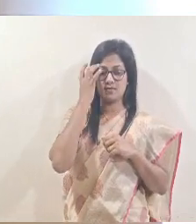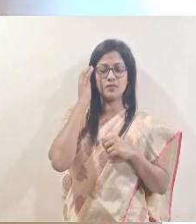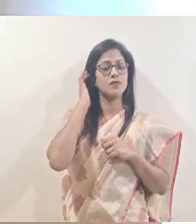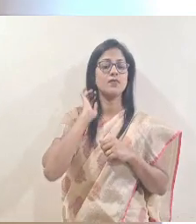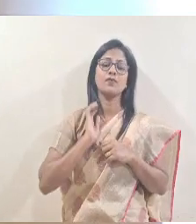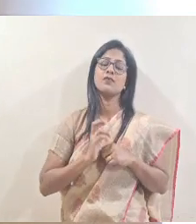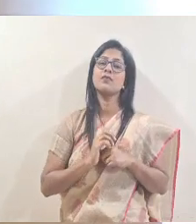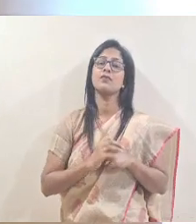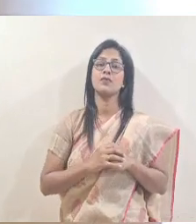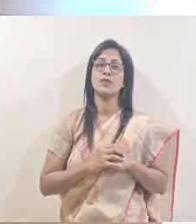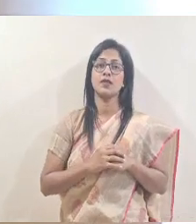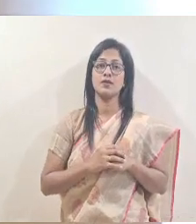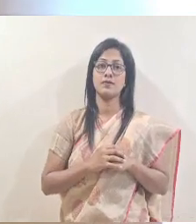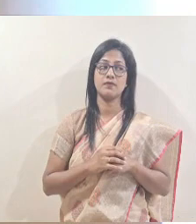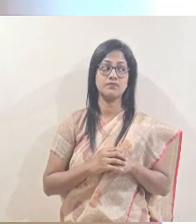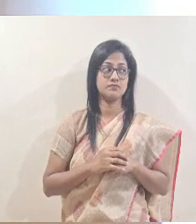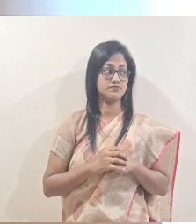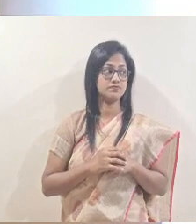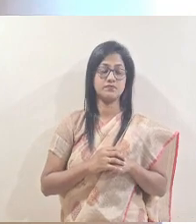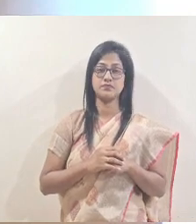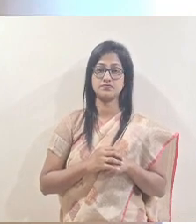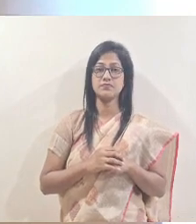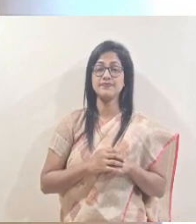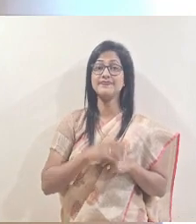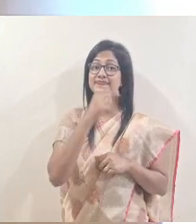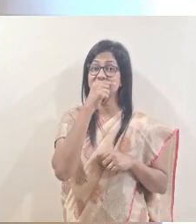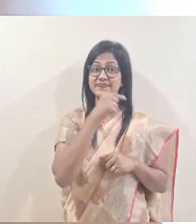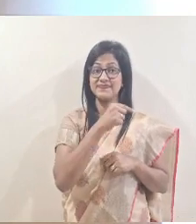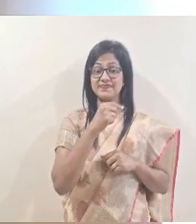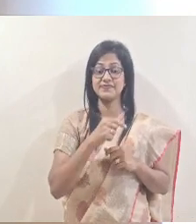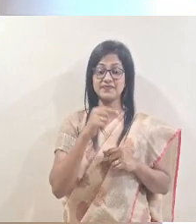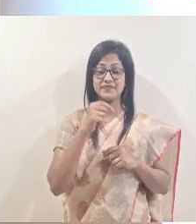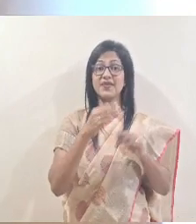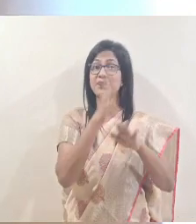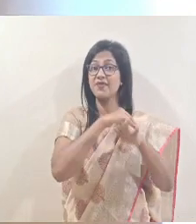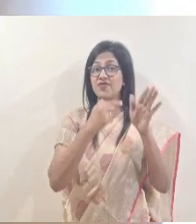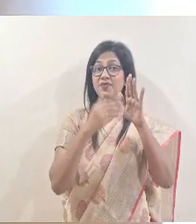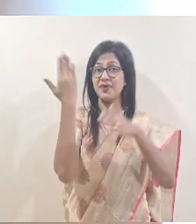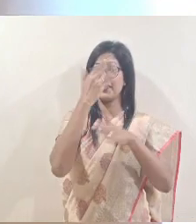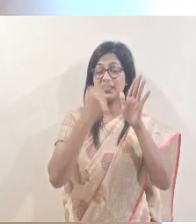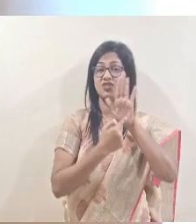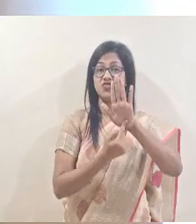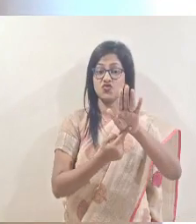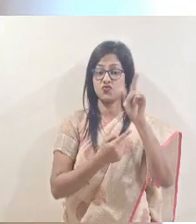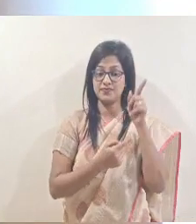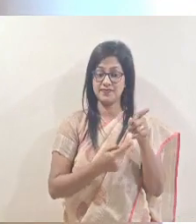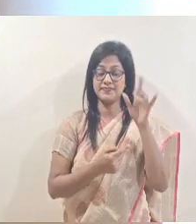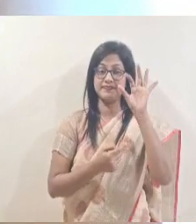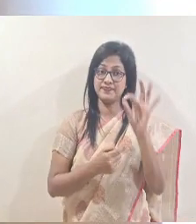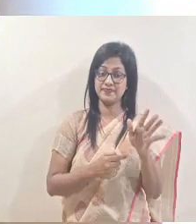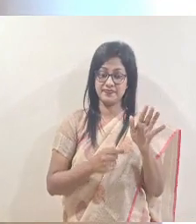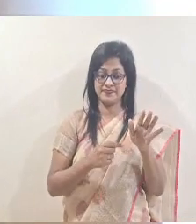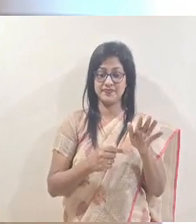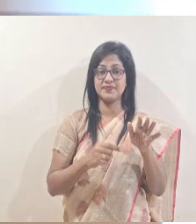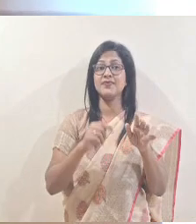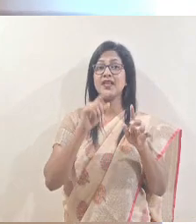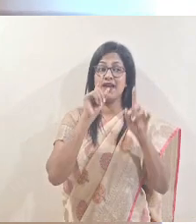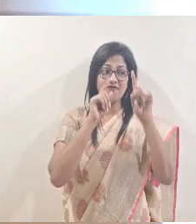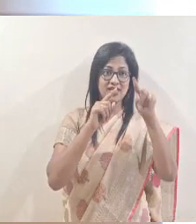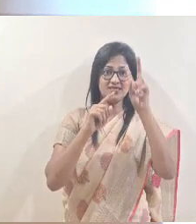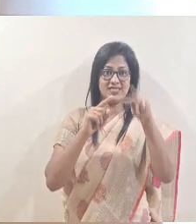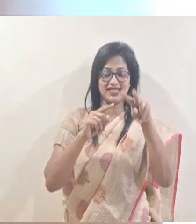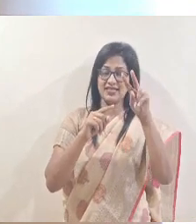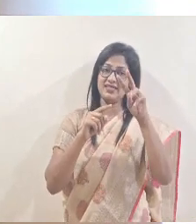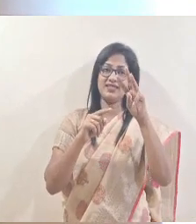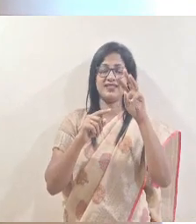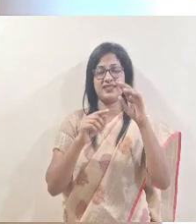presentation. Yeah, I don't know. Yeah. So as I have shown in the presentation, yeah, exactly. So trunk, primary, secondary,